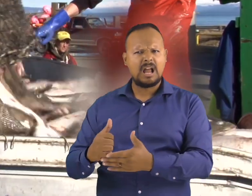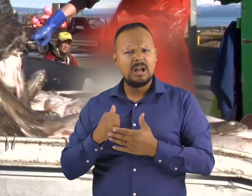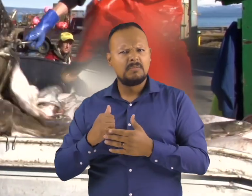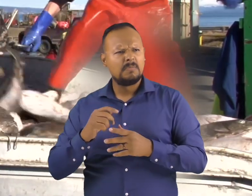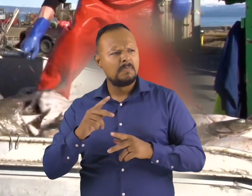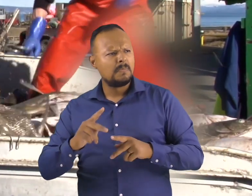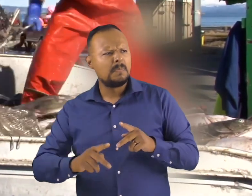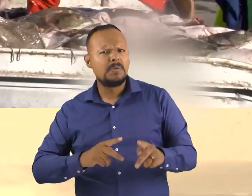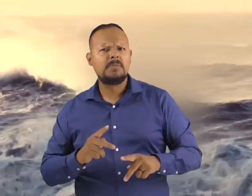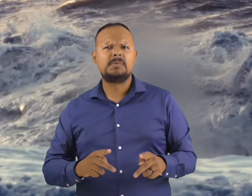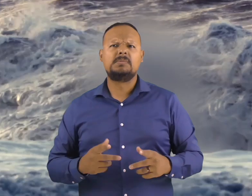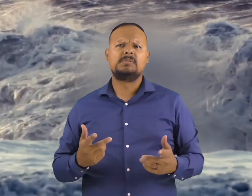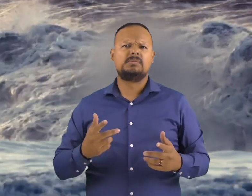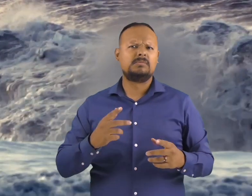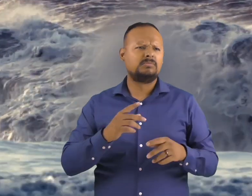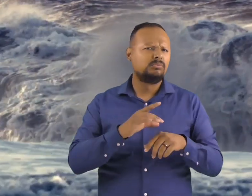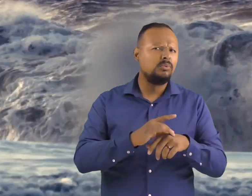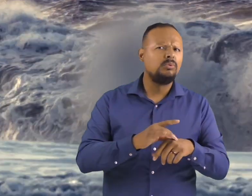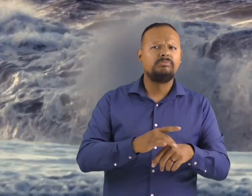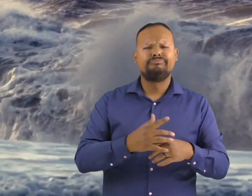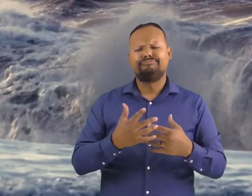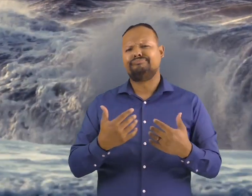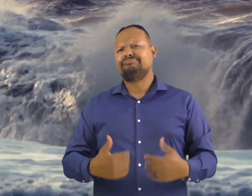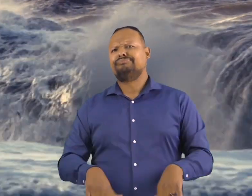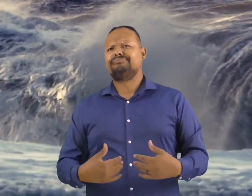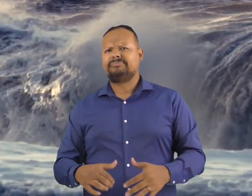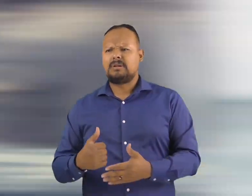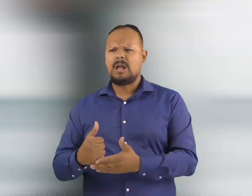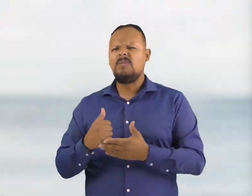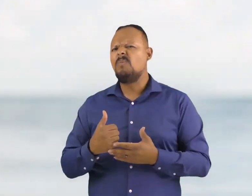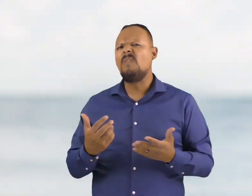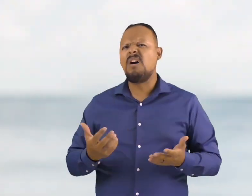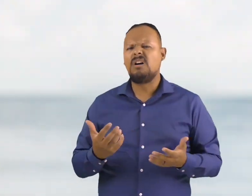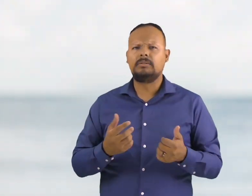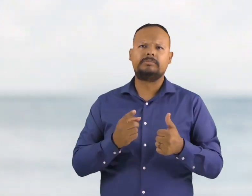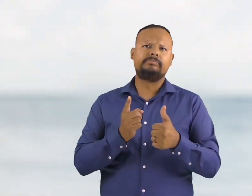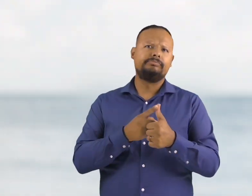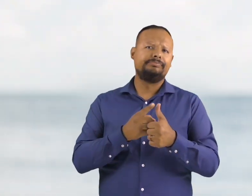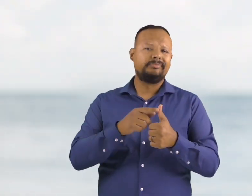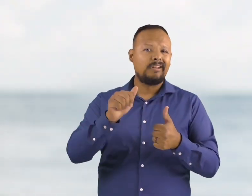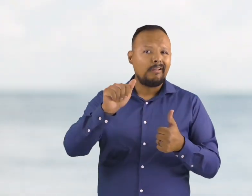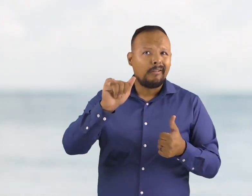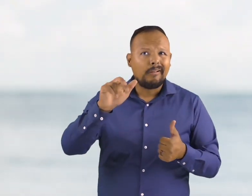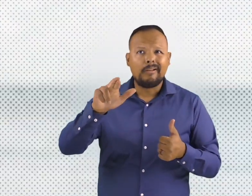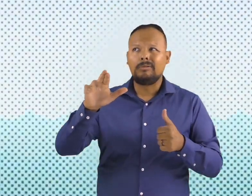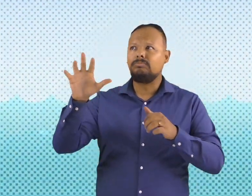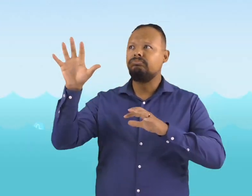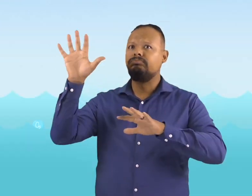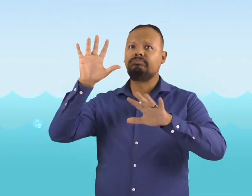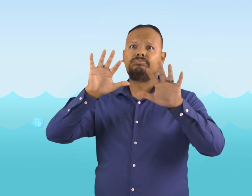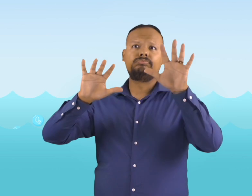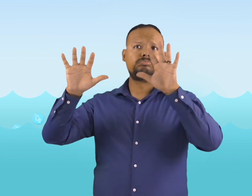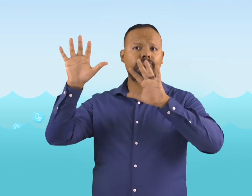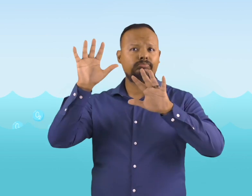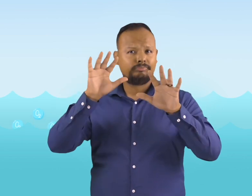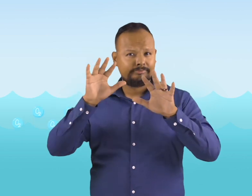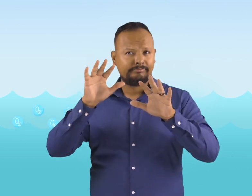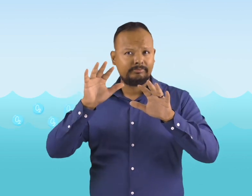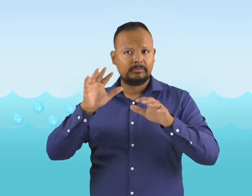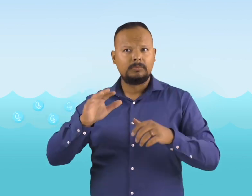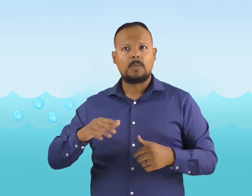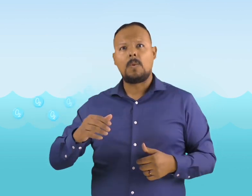for humans. Here are some ways our oceans are important and helpful. Air.